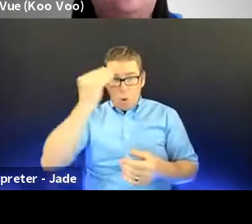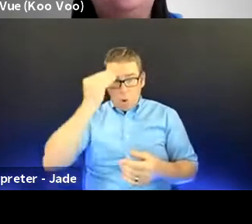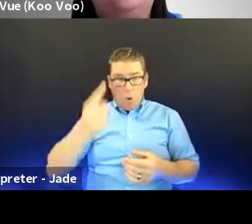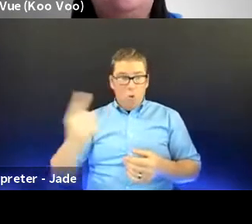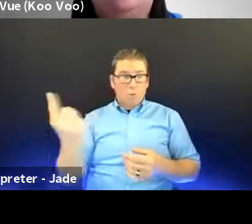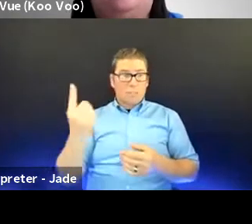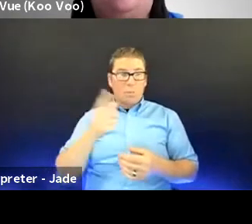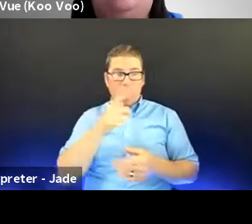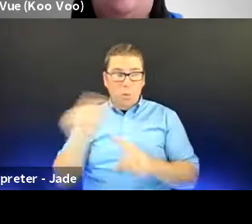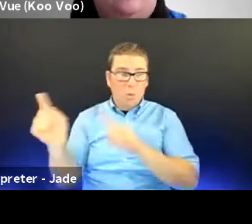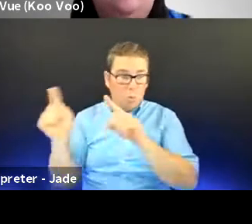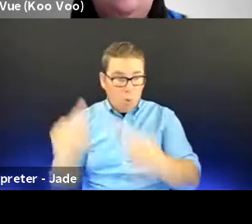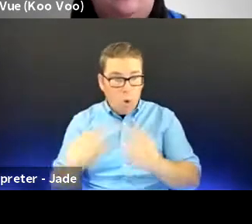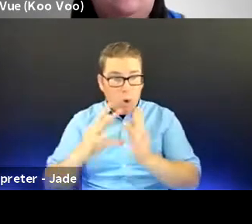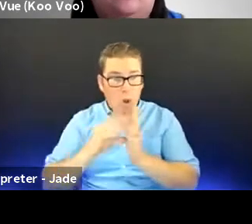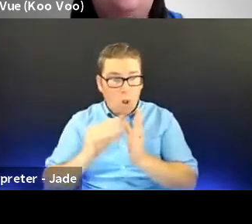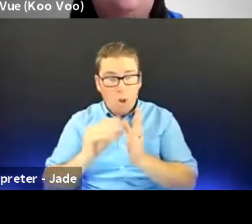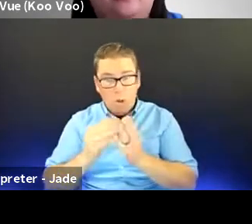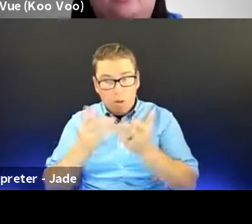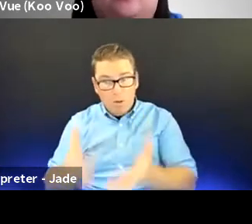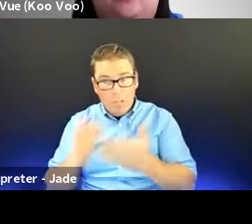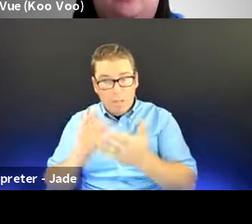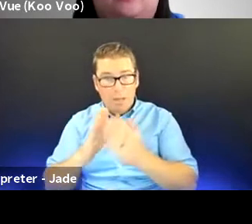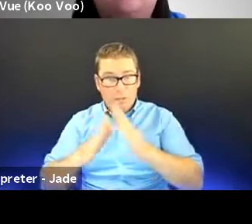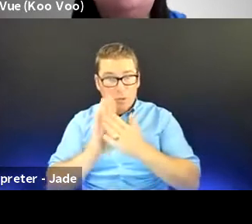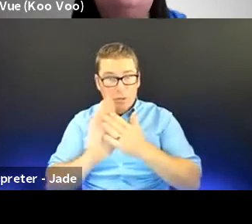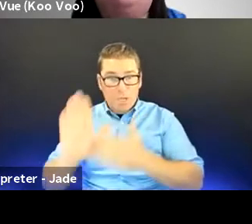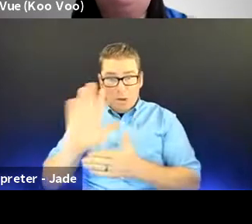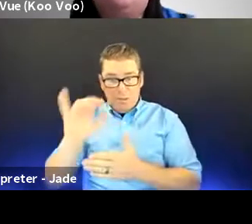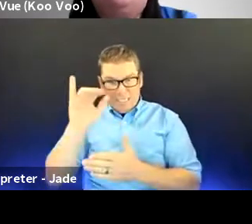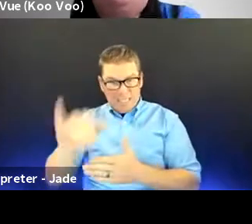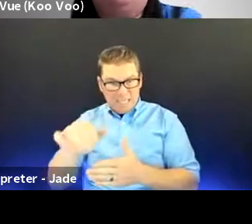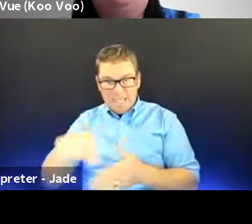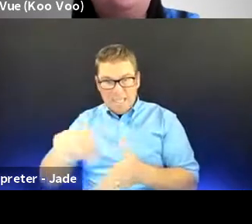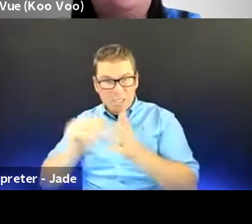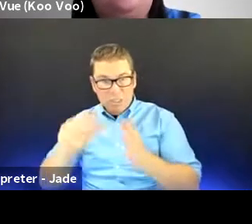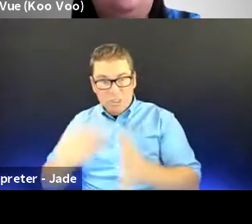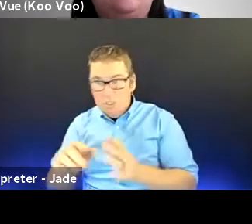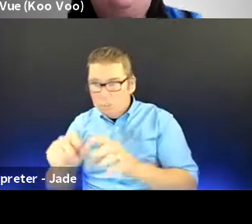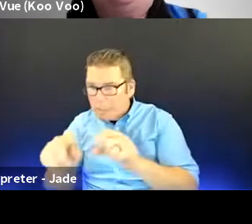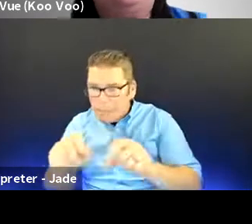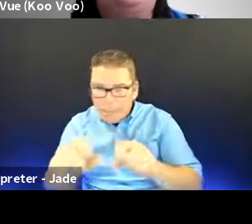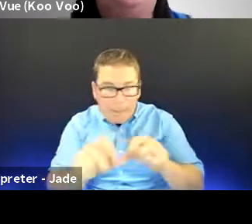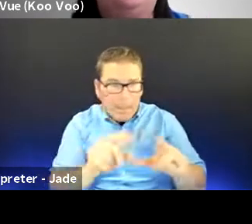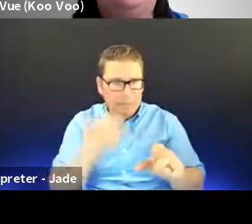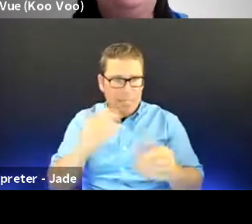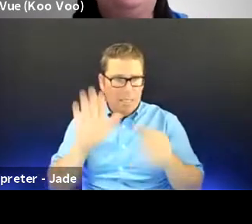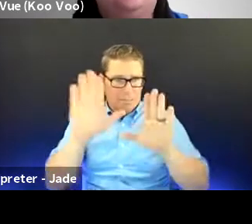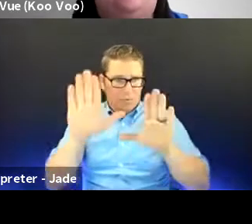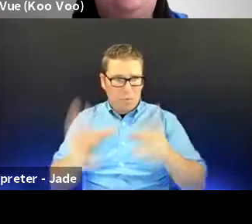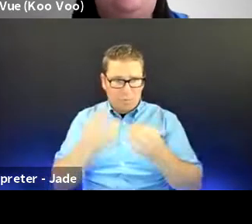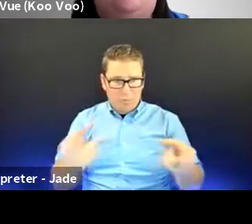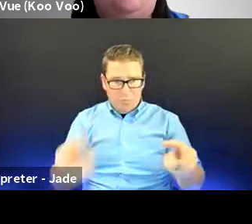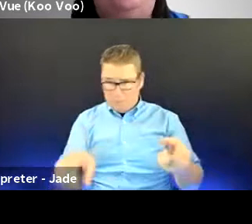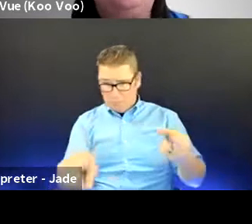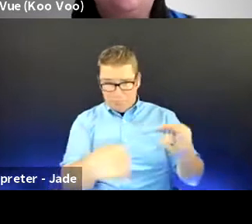community college, I think that they're a great resource, because then you can get from their perspective what their expectations